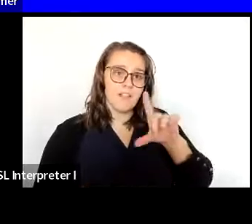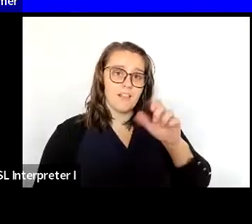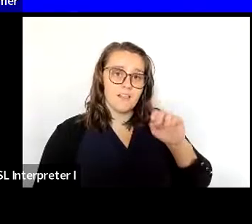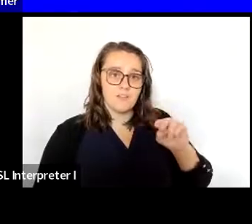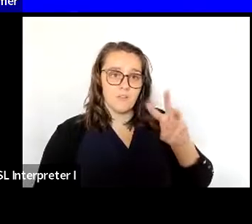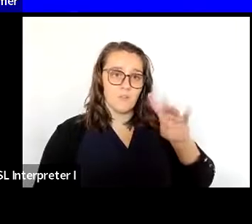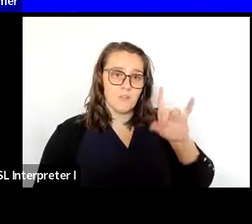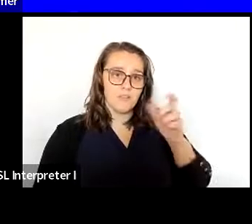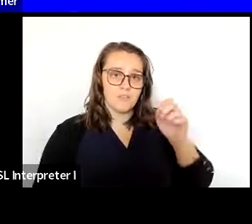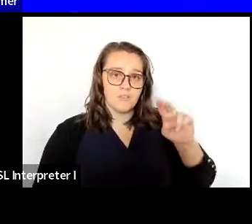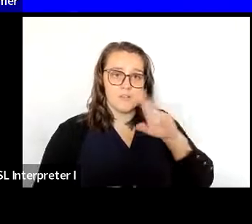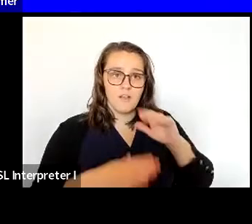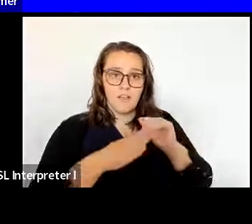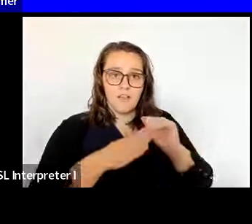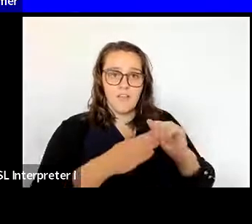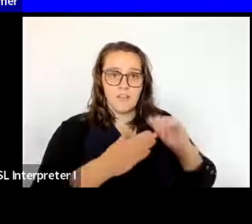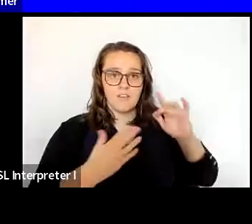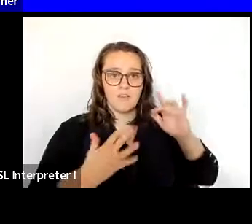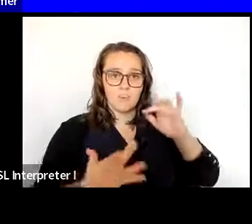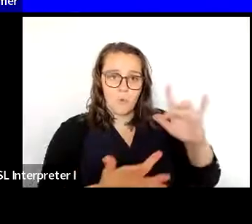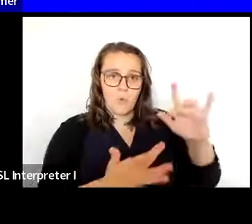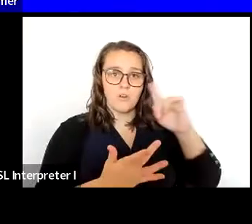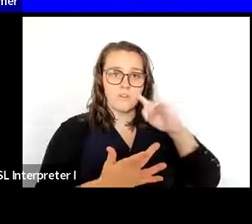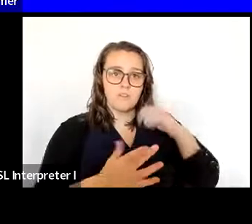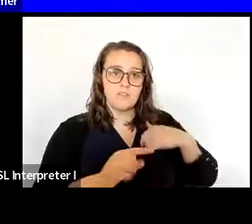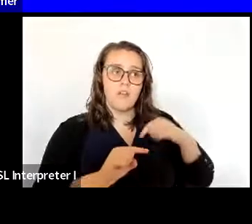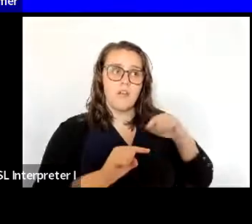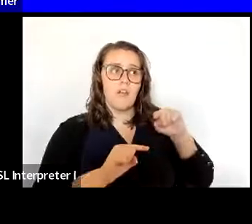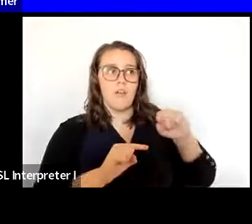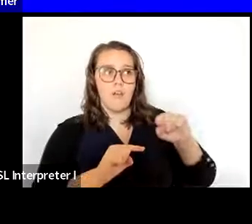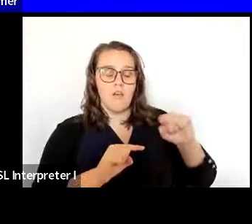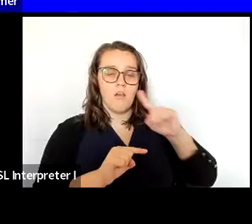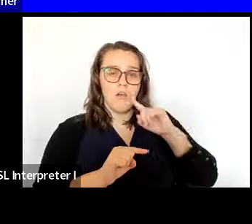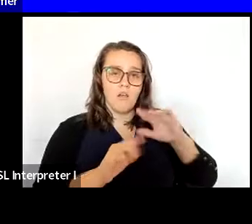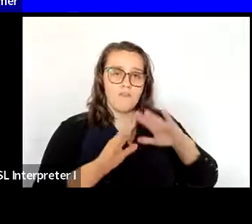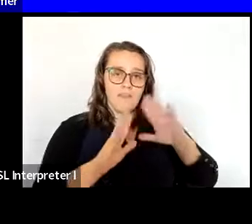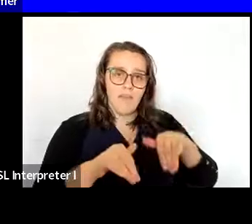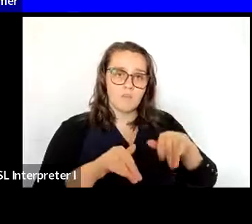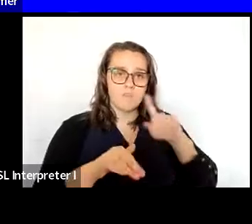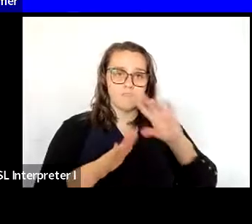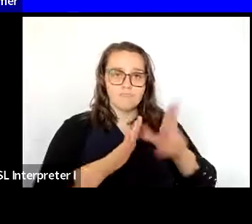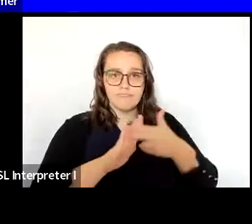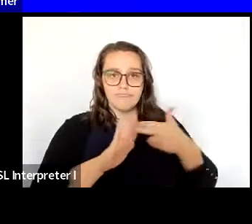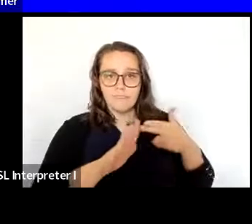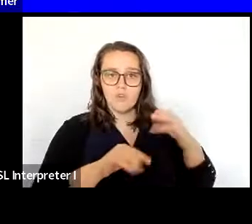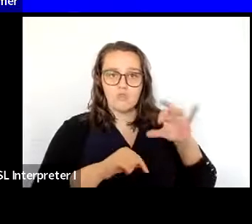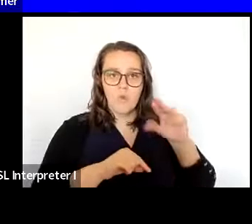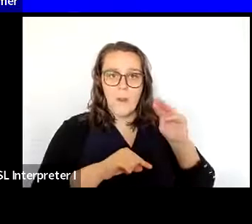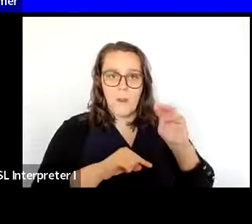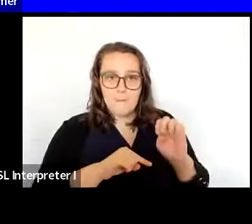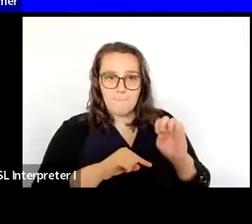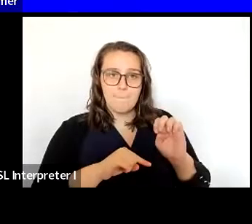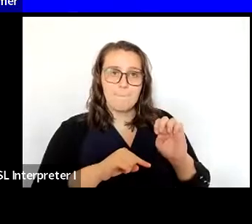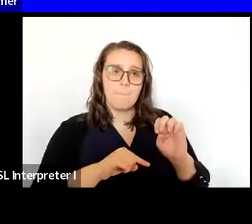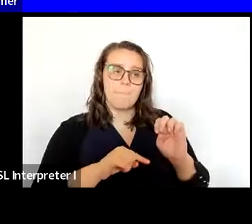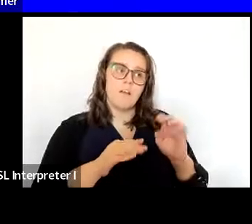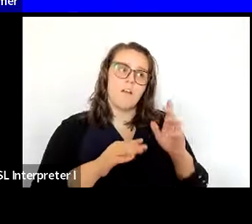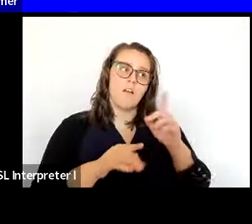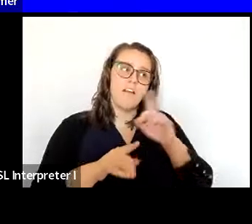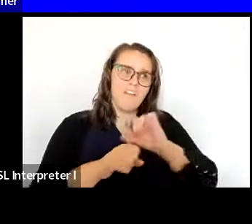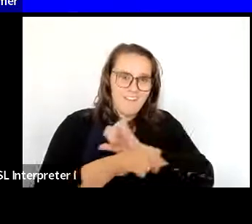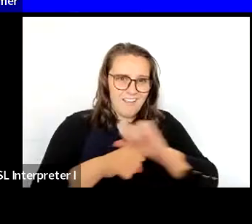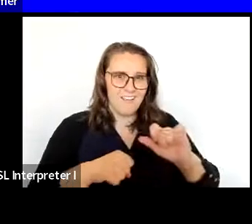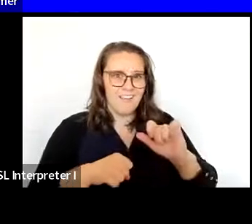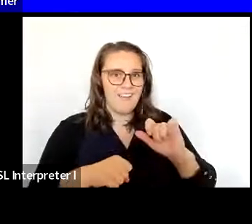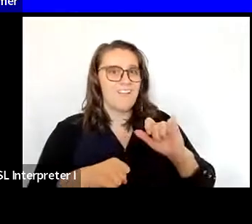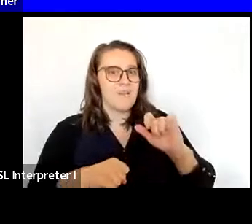the district that were deemed dilapidated or sources of crime in the district. In reality, most of the alleyways were homes